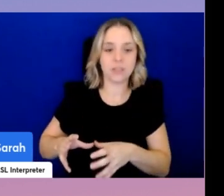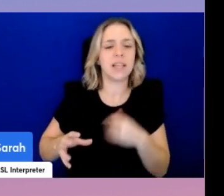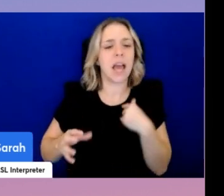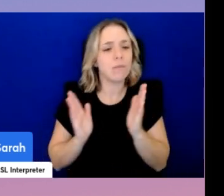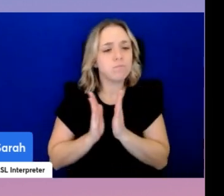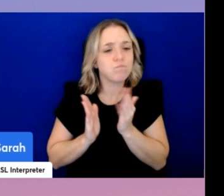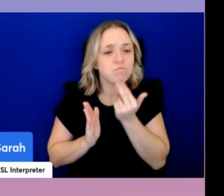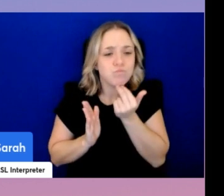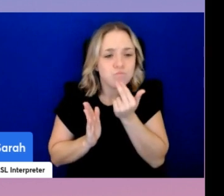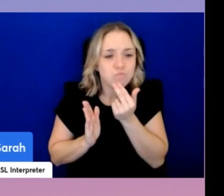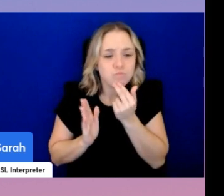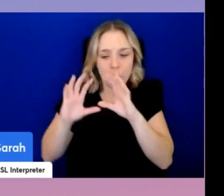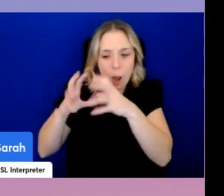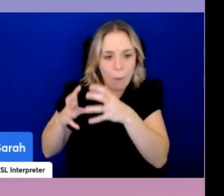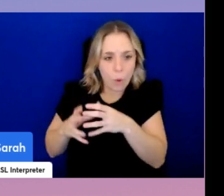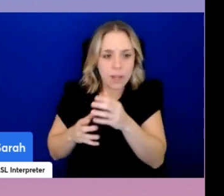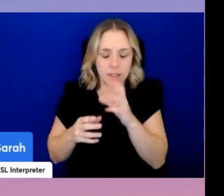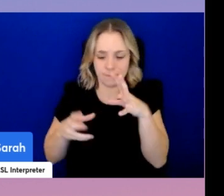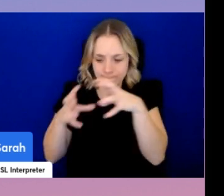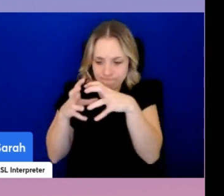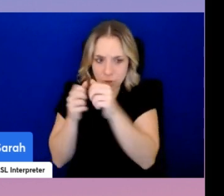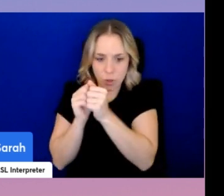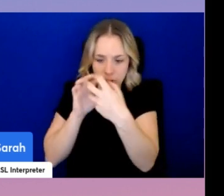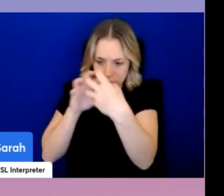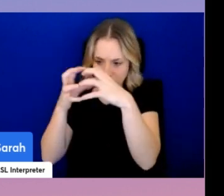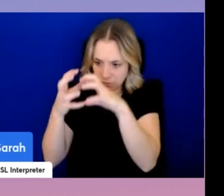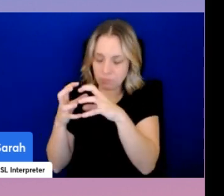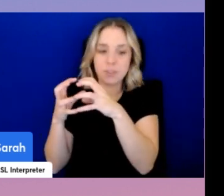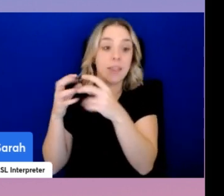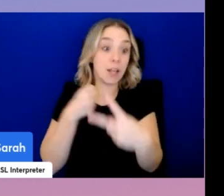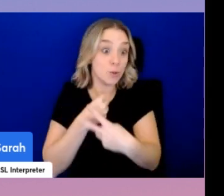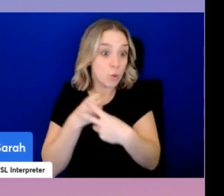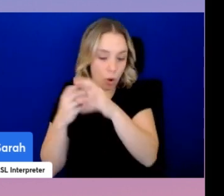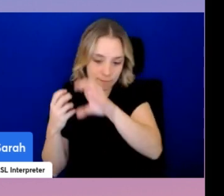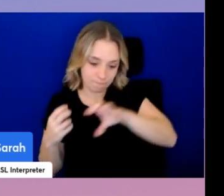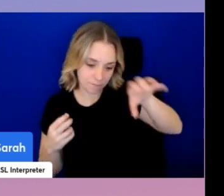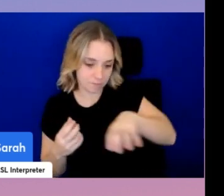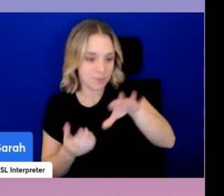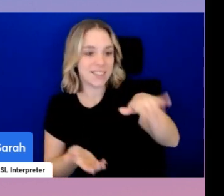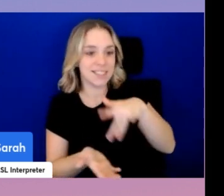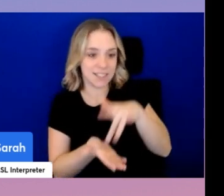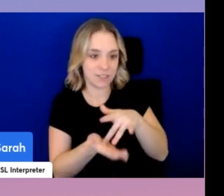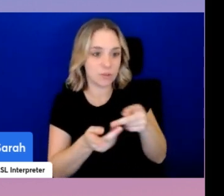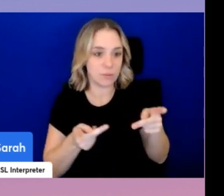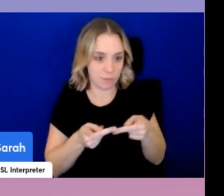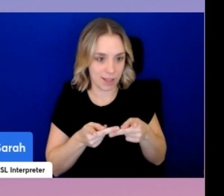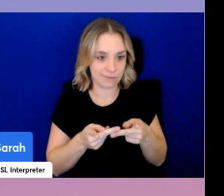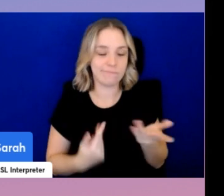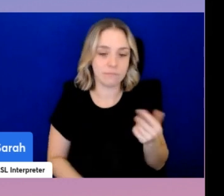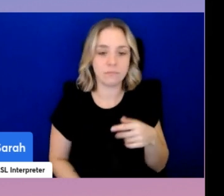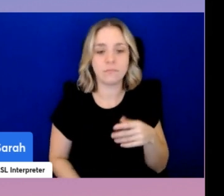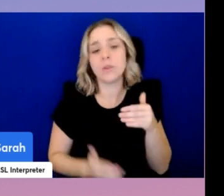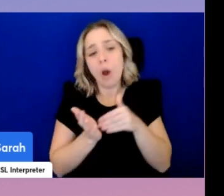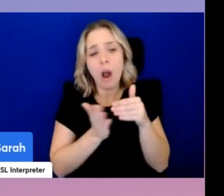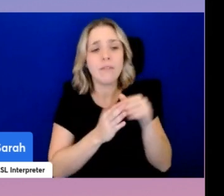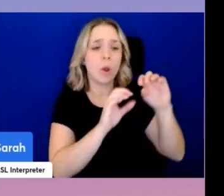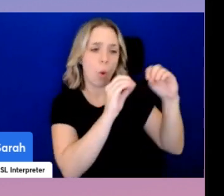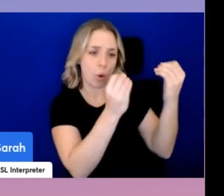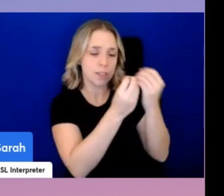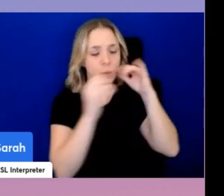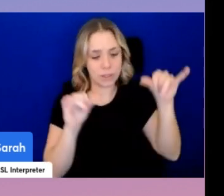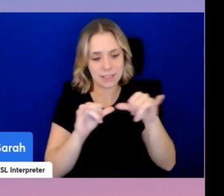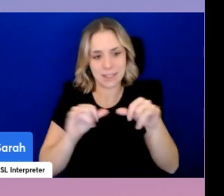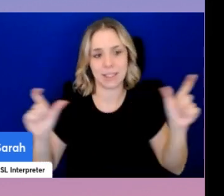tightly coupled together and store them in a central location within your private estate. Often organizations scale this up by storing